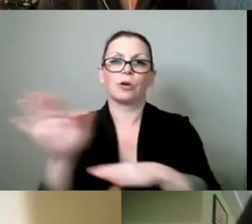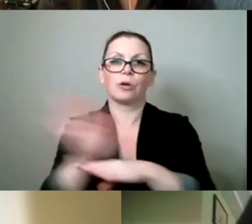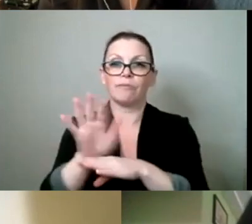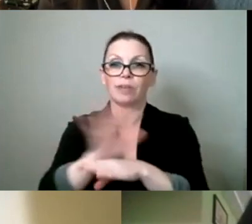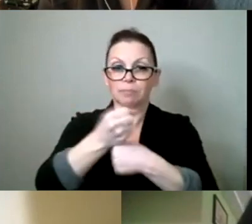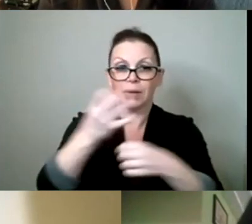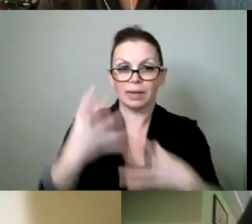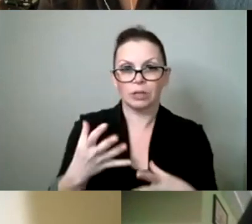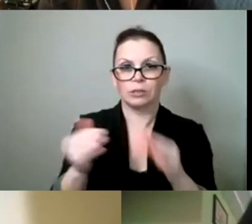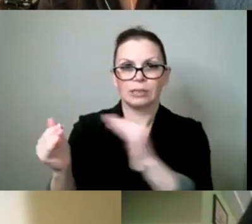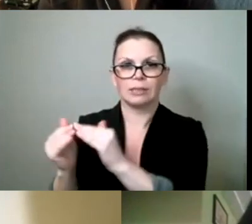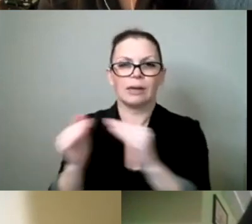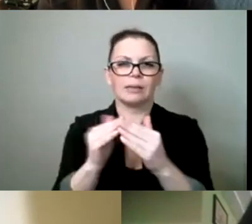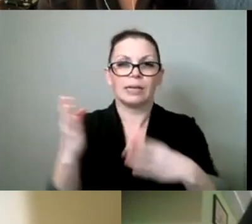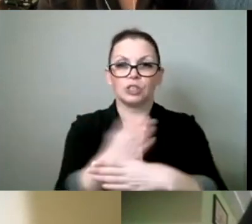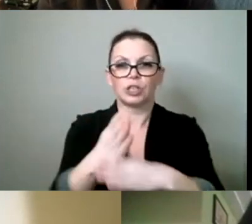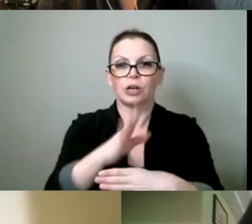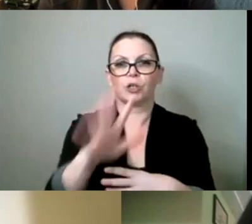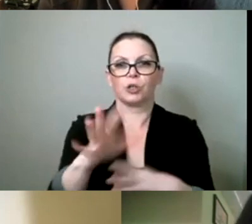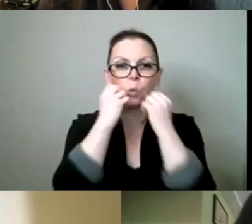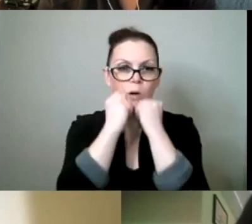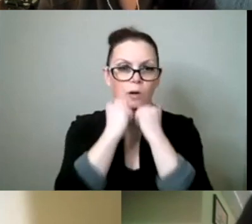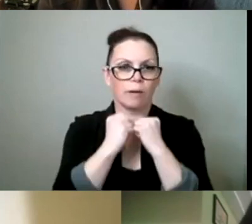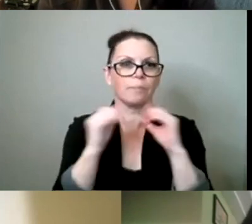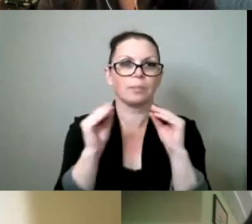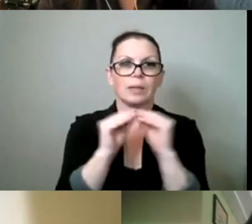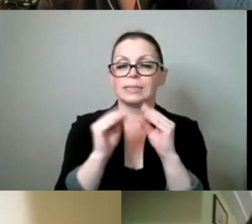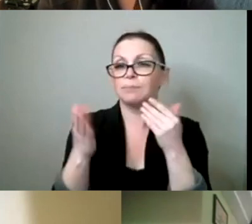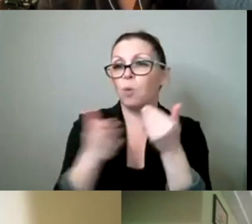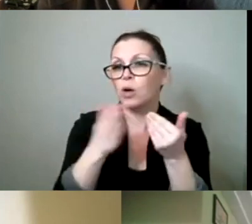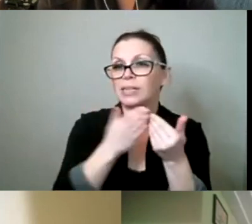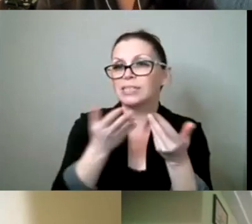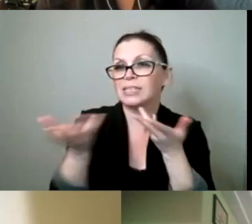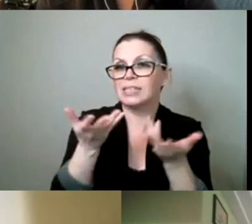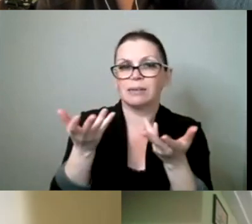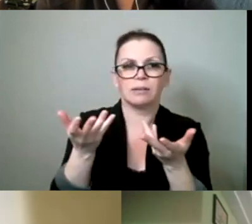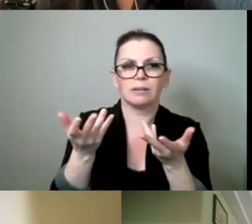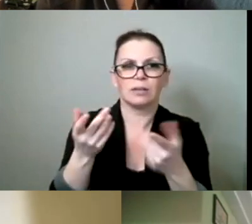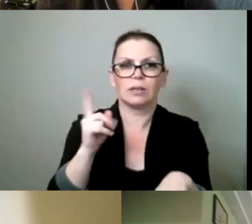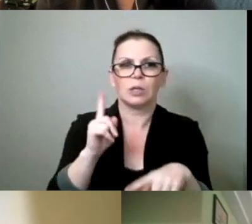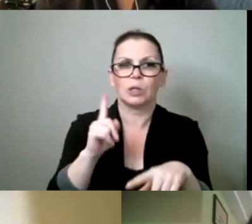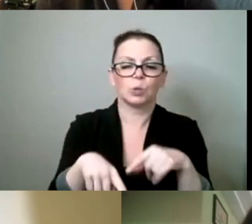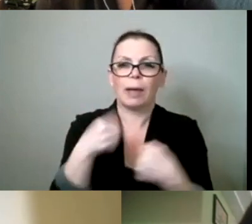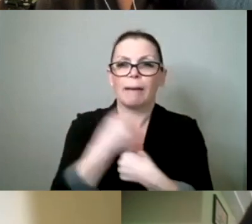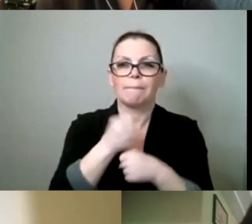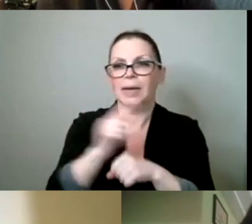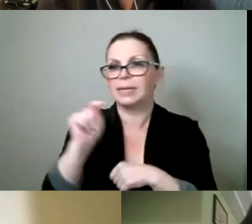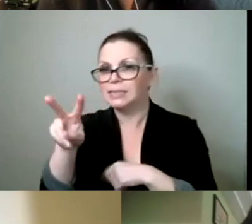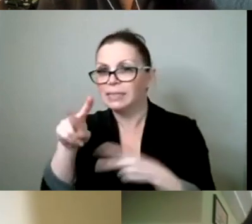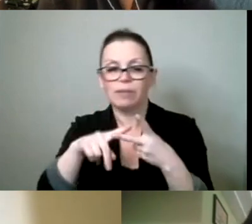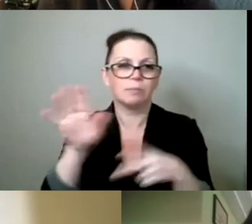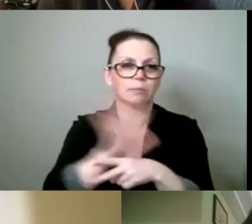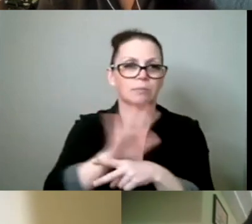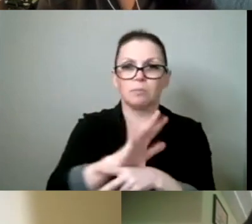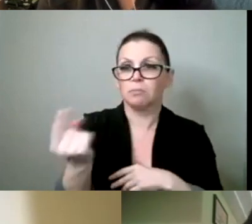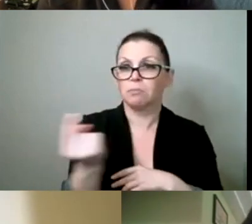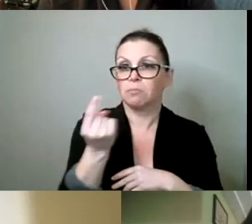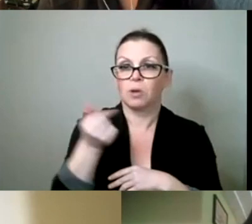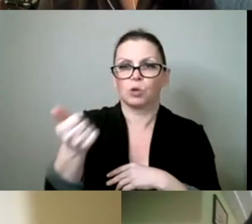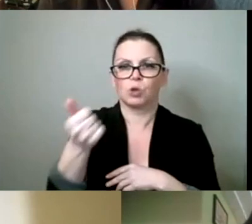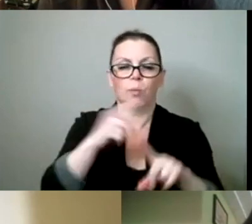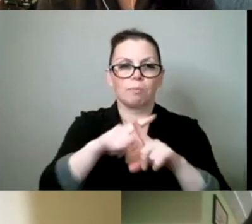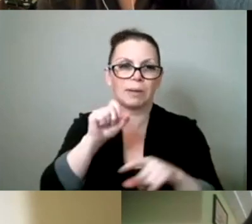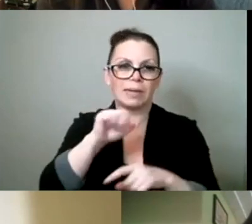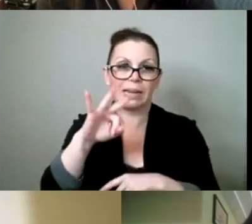values. It's a lot easier to work with. You can't make television and film alone. You can't make it in a vacuum. But if you